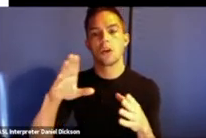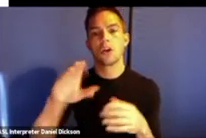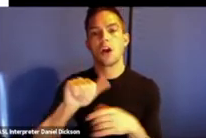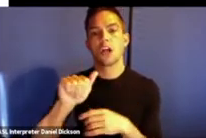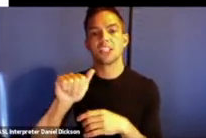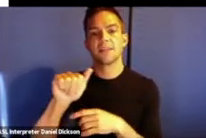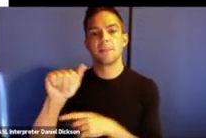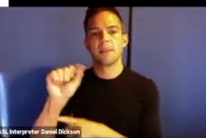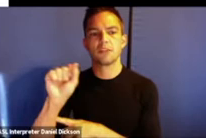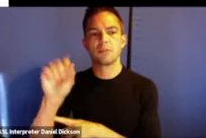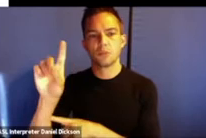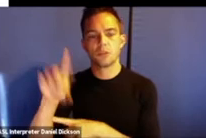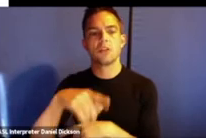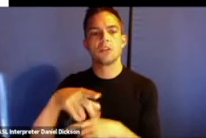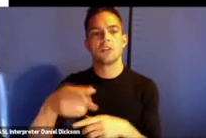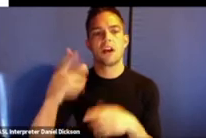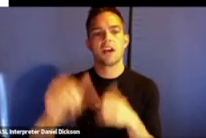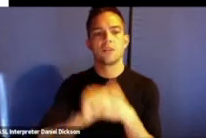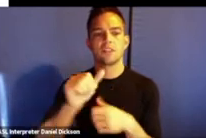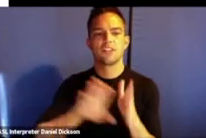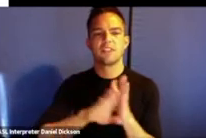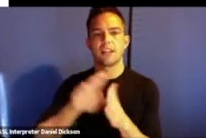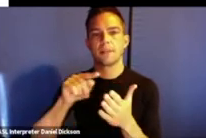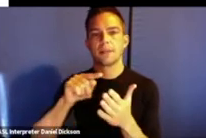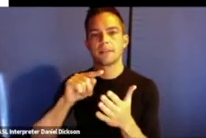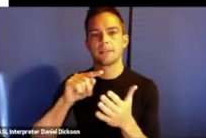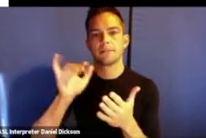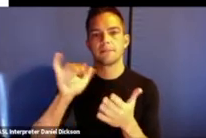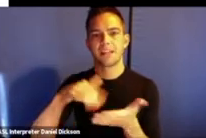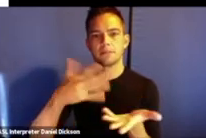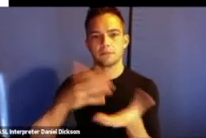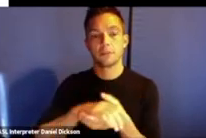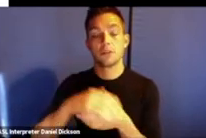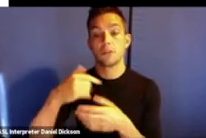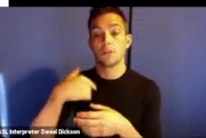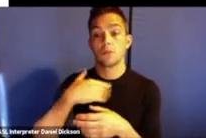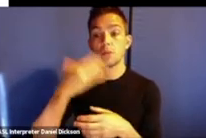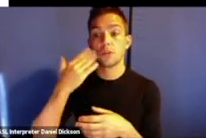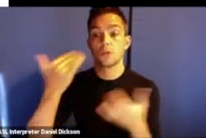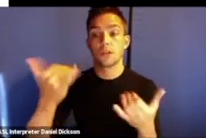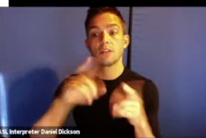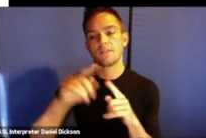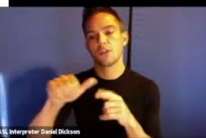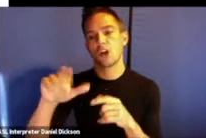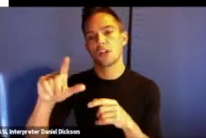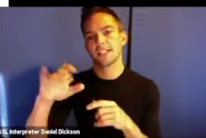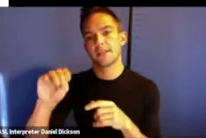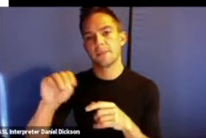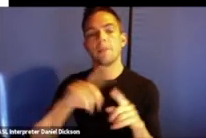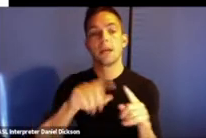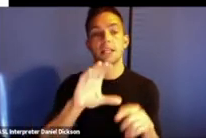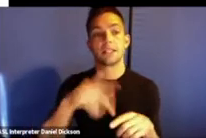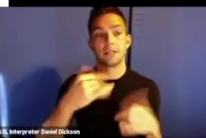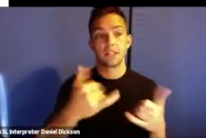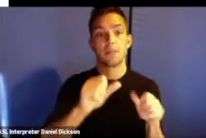disorder, or they're at high risk for developing that. And we know now, and I know it's different for autism, but for CP, it's now possible